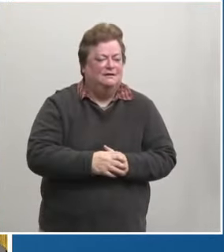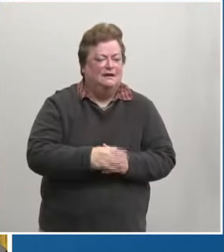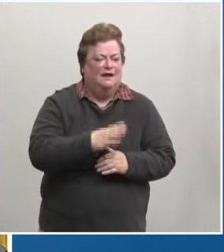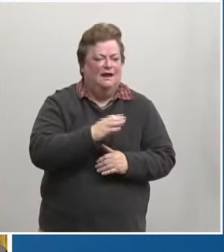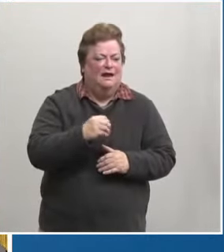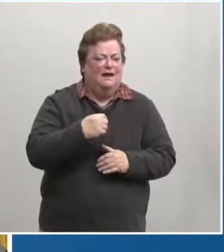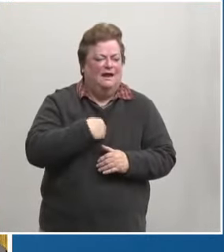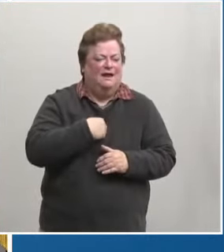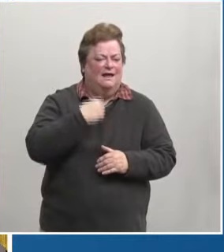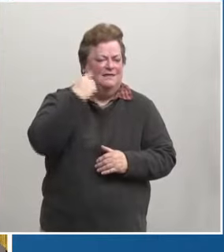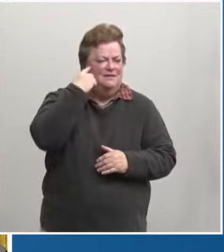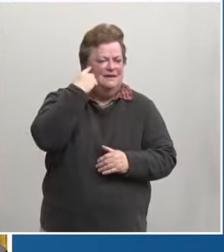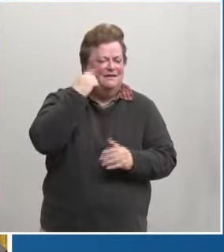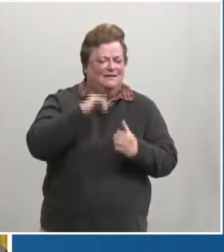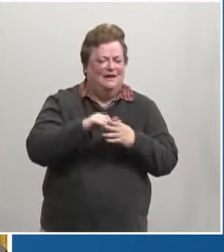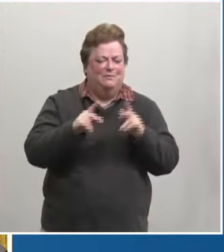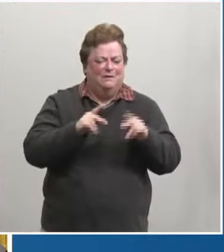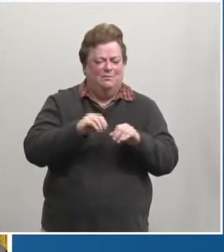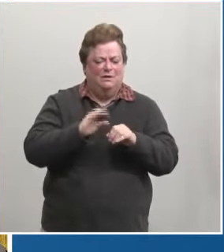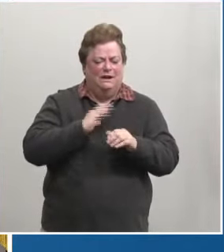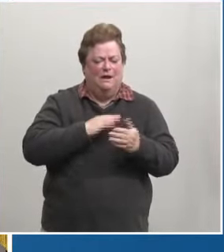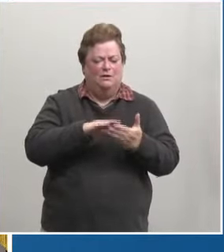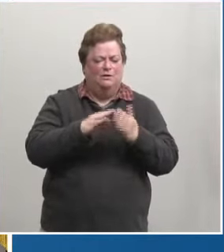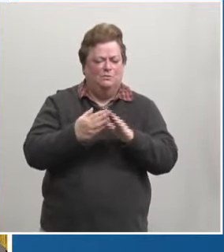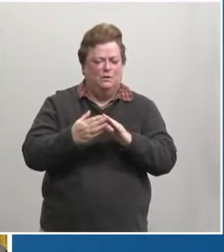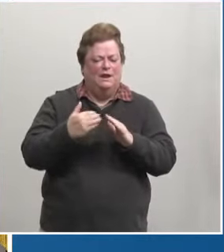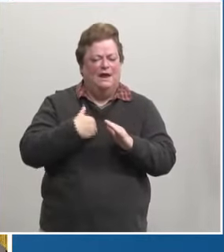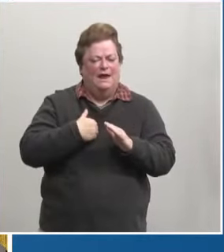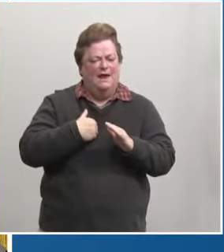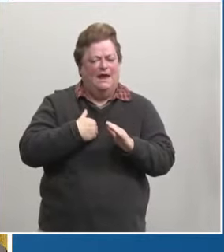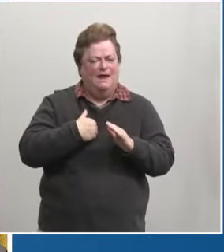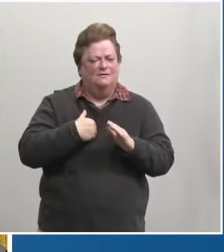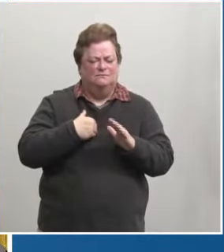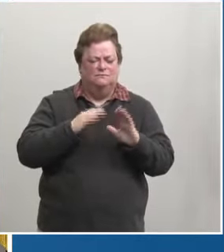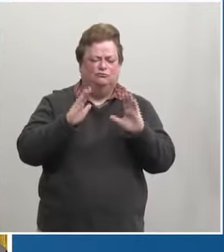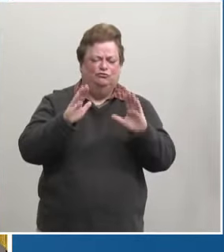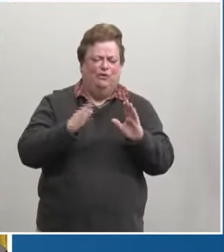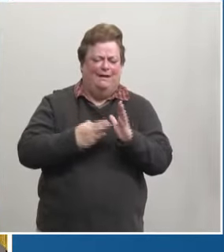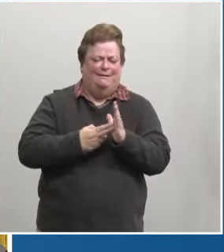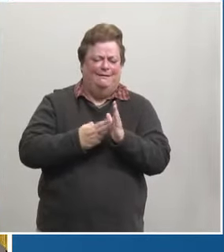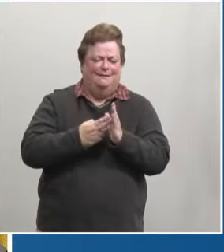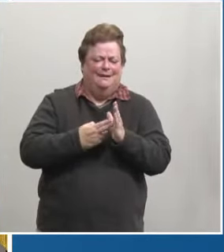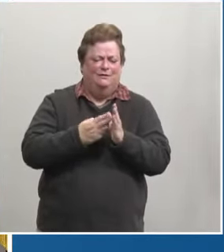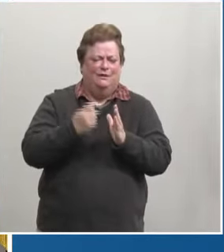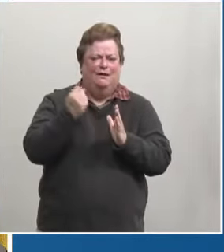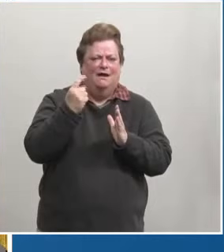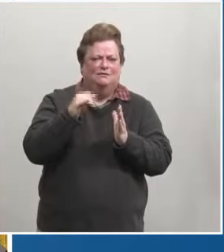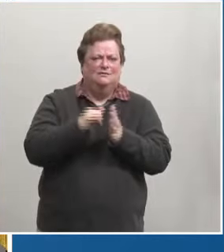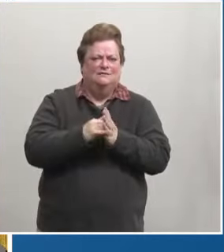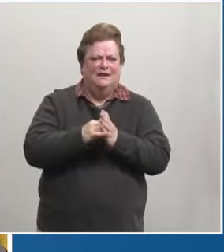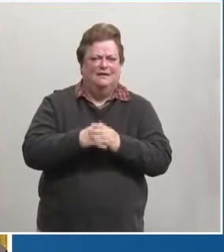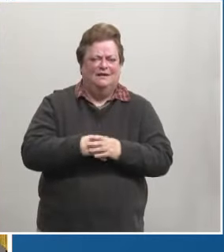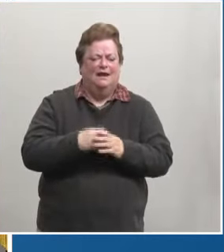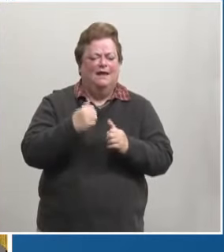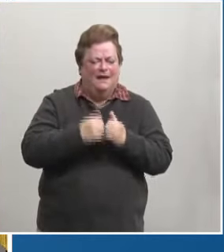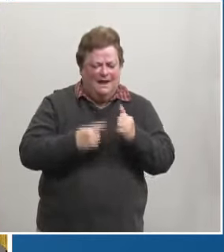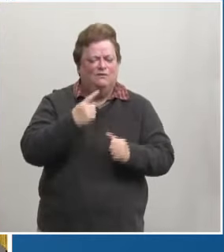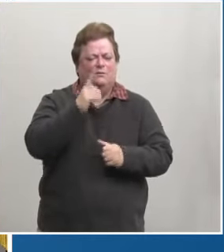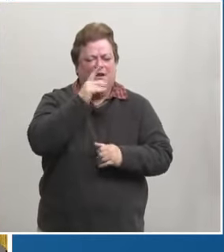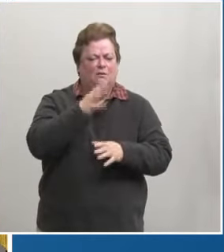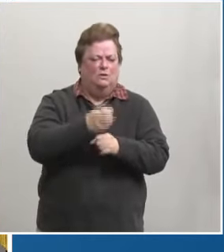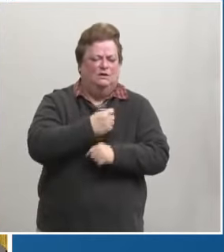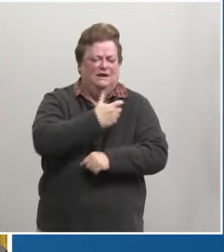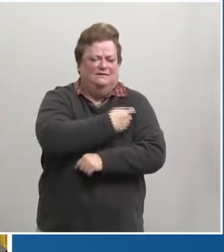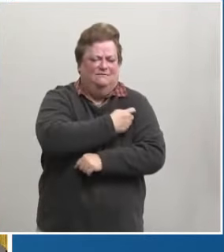think that the people in our community have great integrity and understanding of that. Everybody's going to get a vaccine eventually.